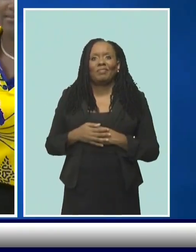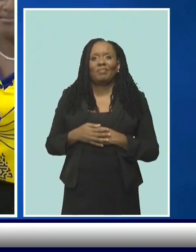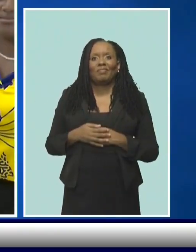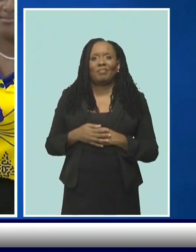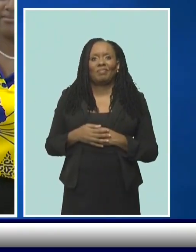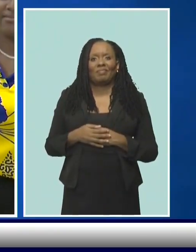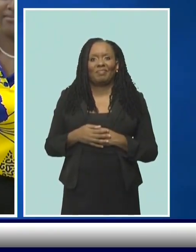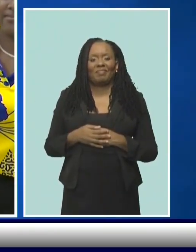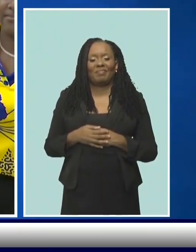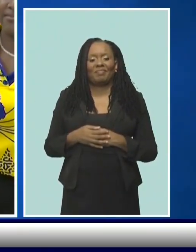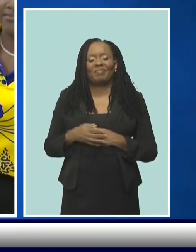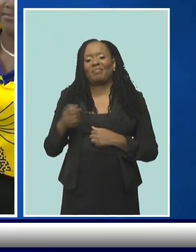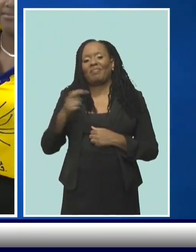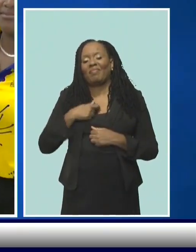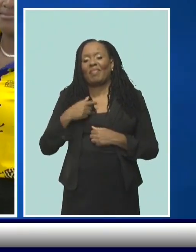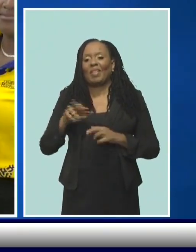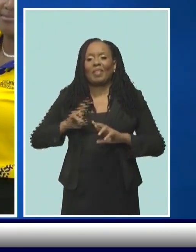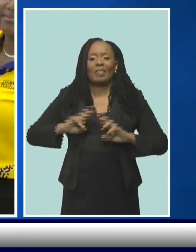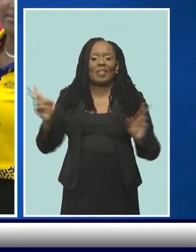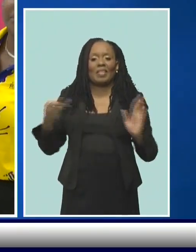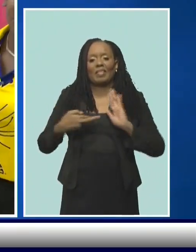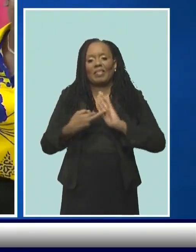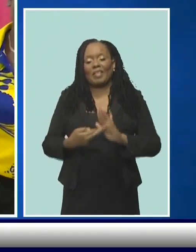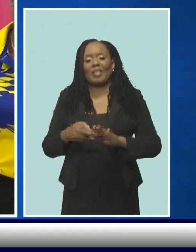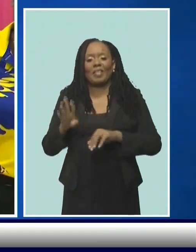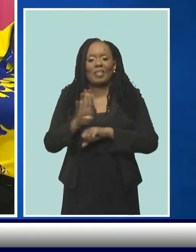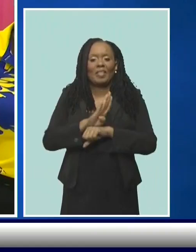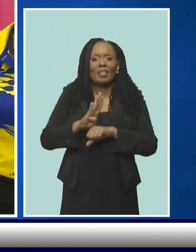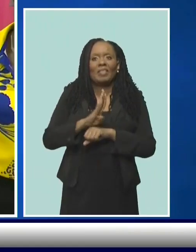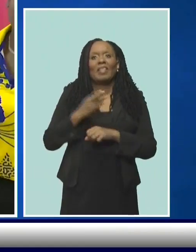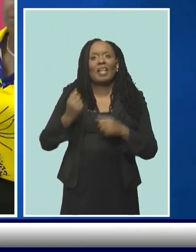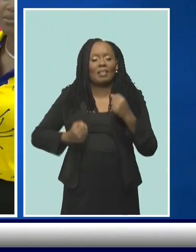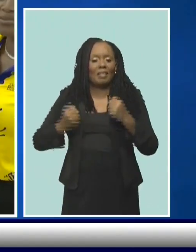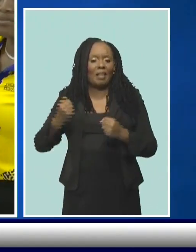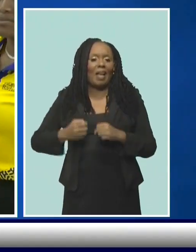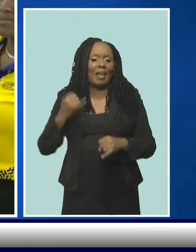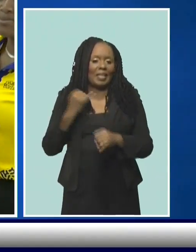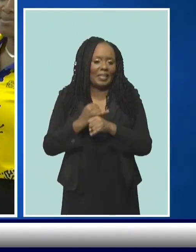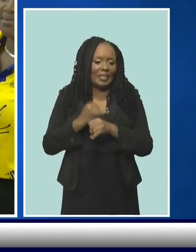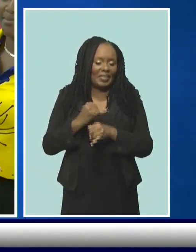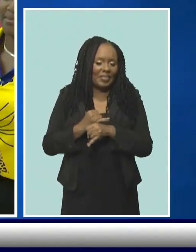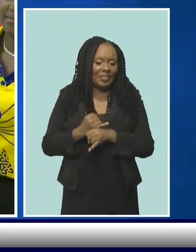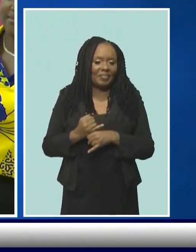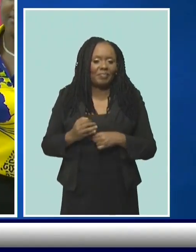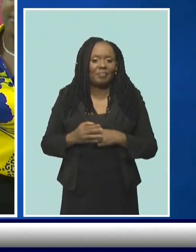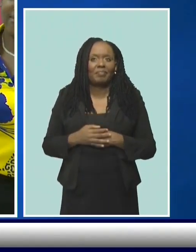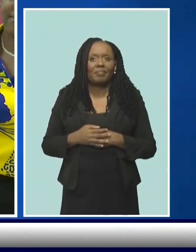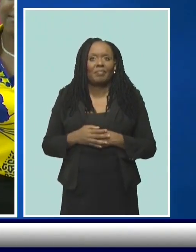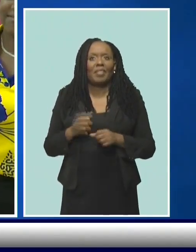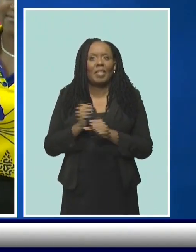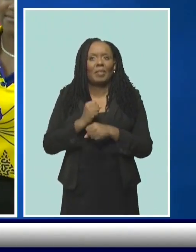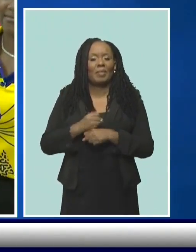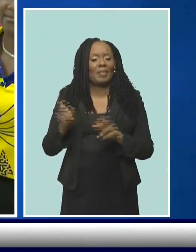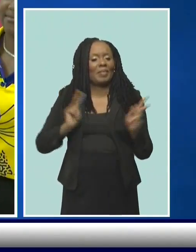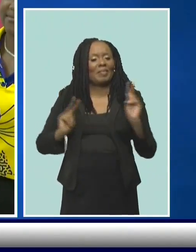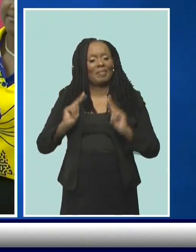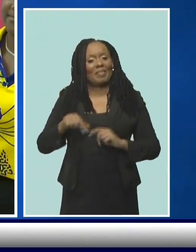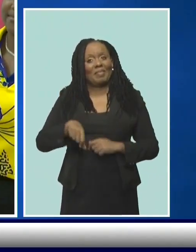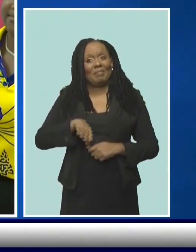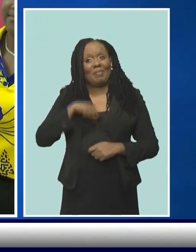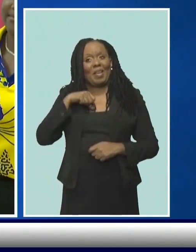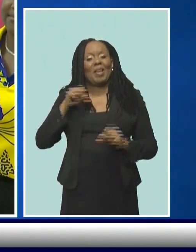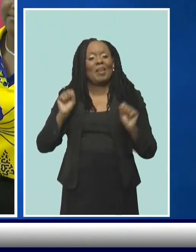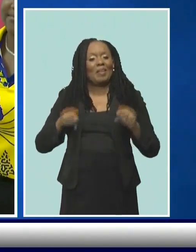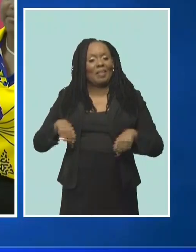to represent Barbados and the whole automotive industry in Barbados, and make them as proud as possible